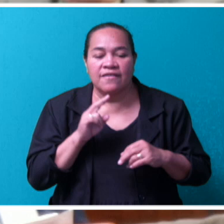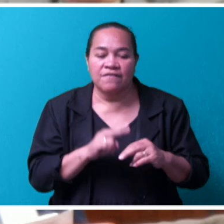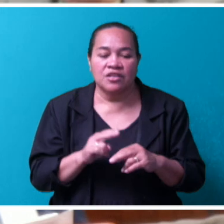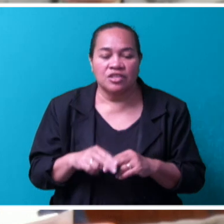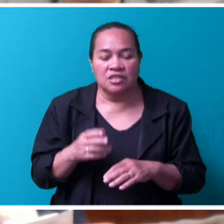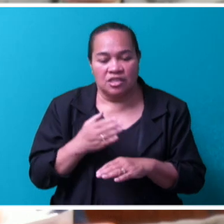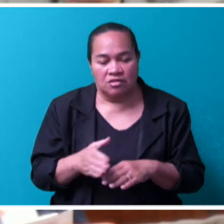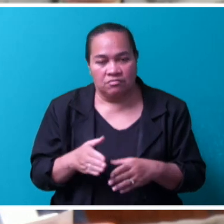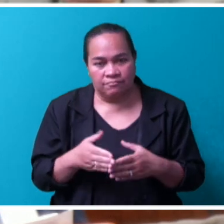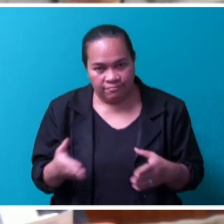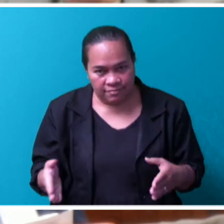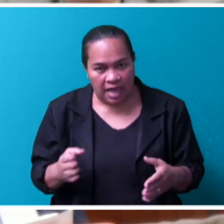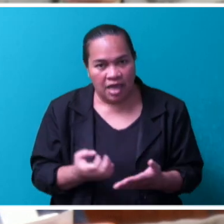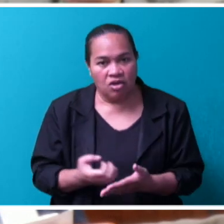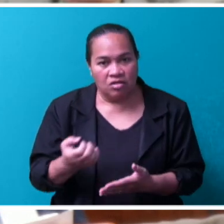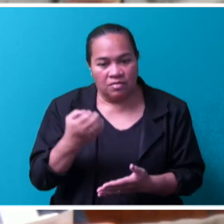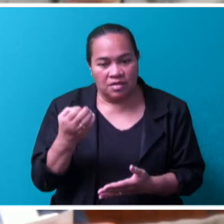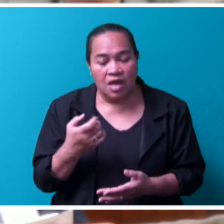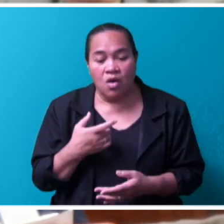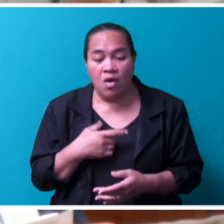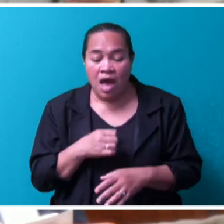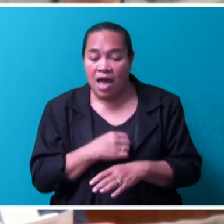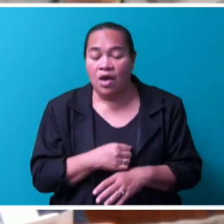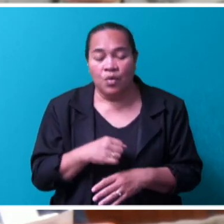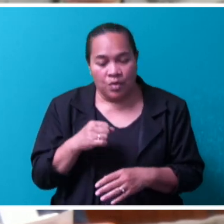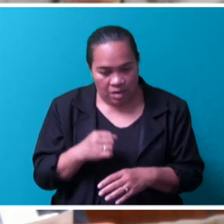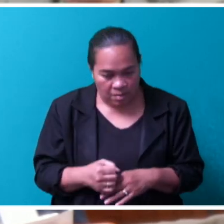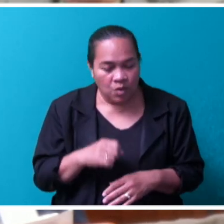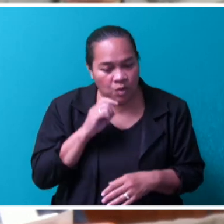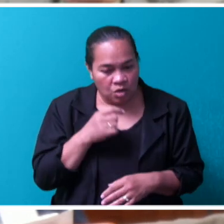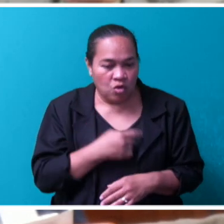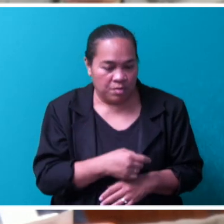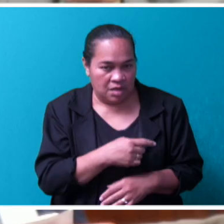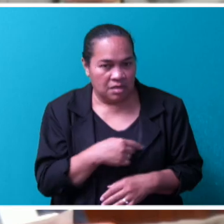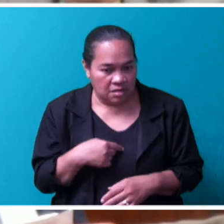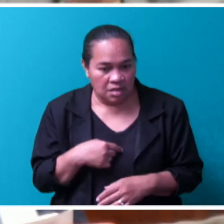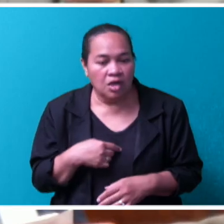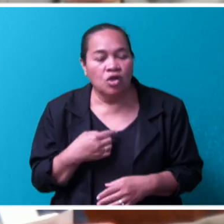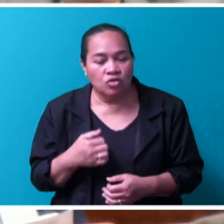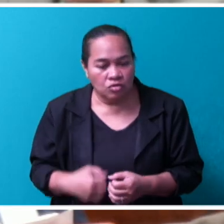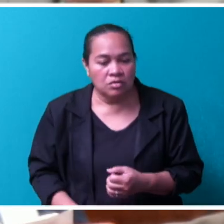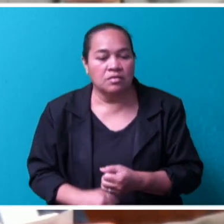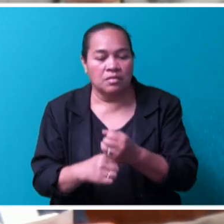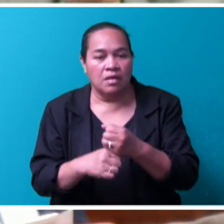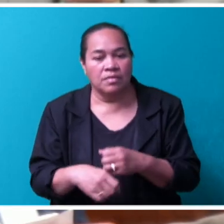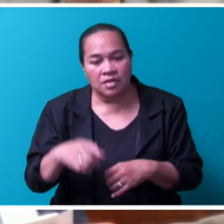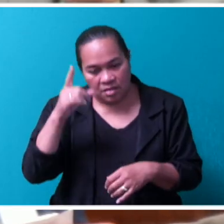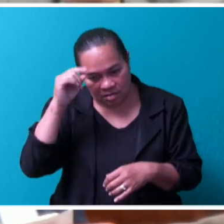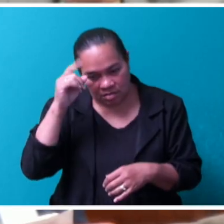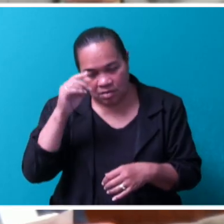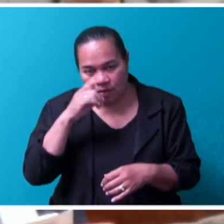economy. Government remains committed to advancement of indigenous people with a